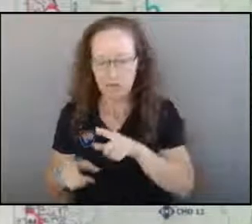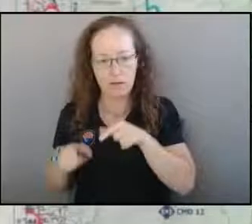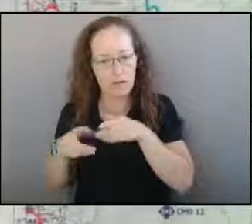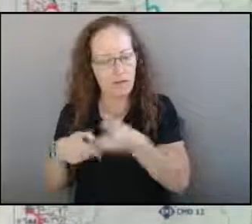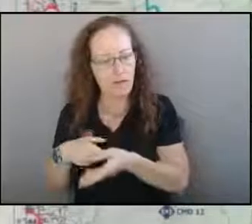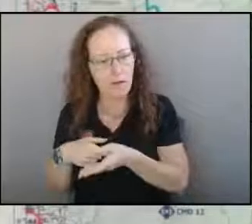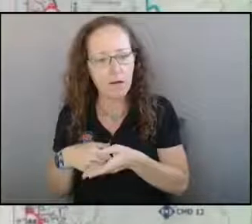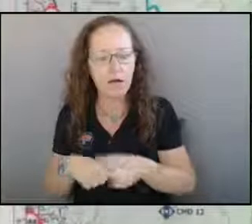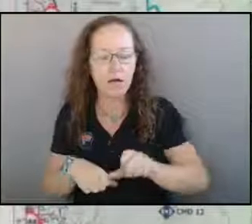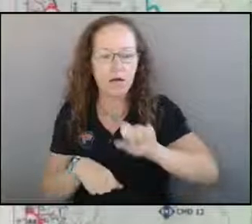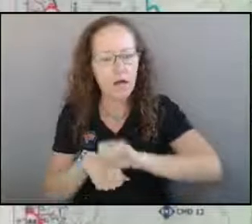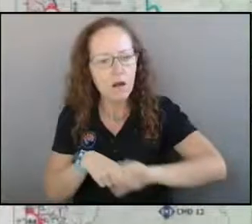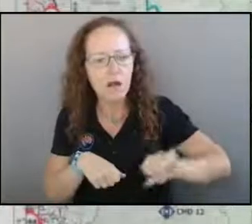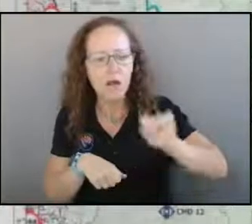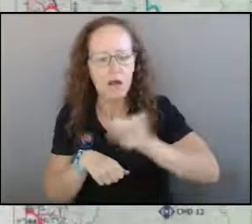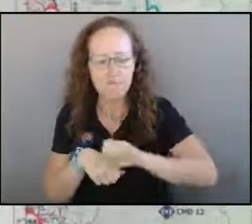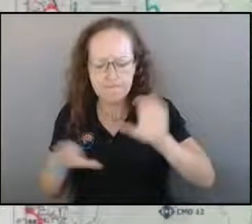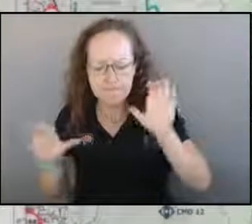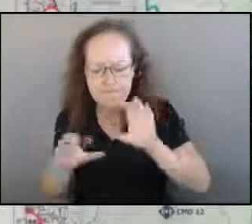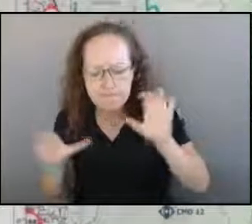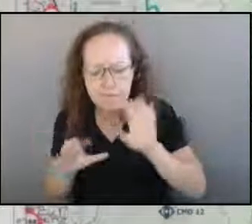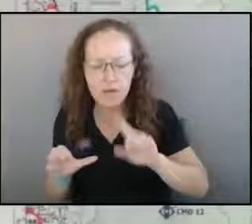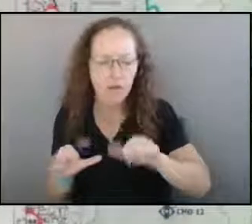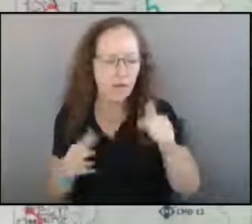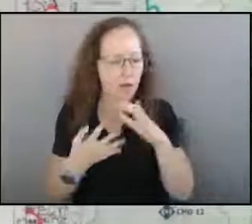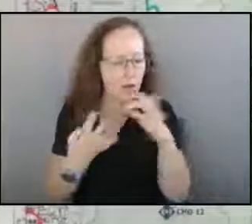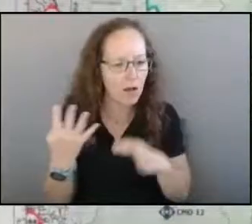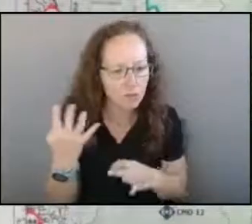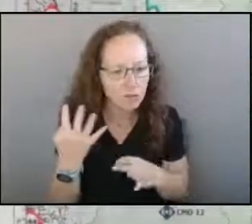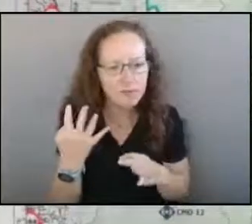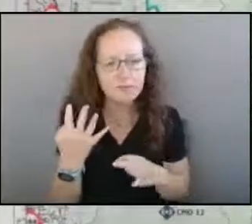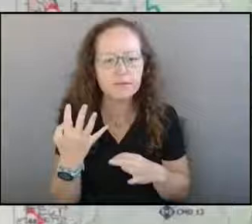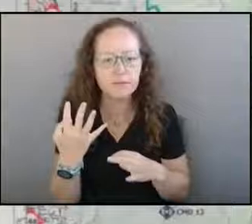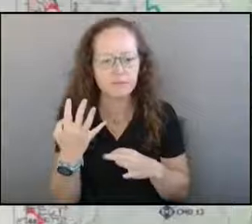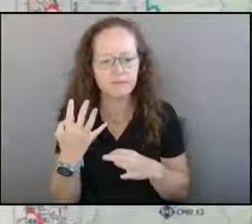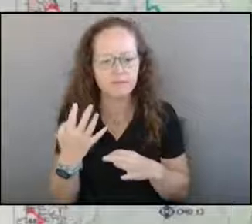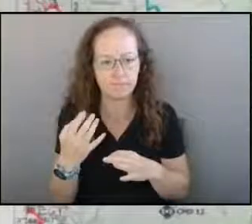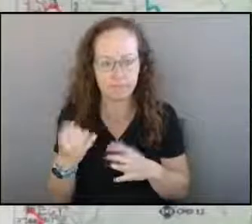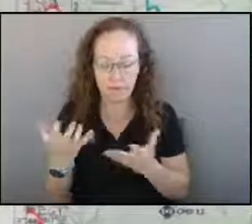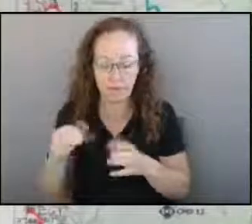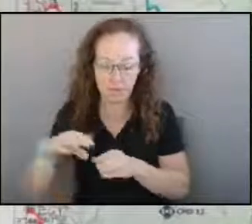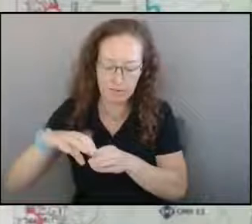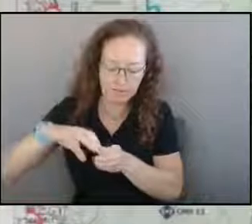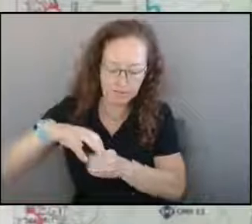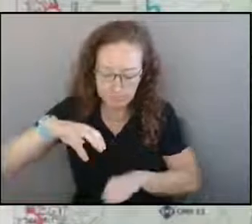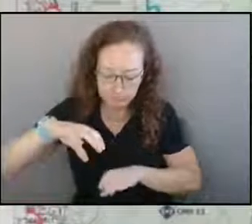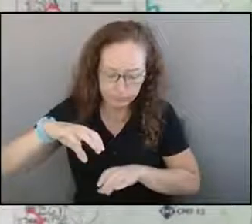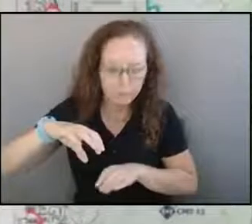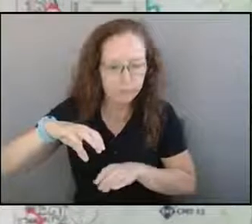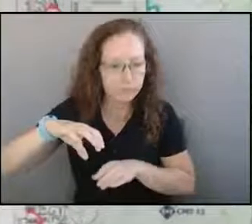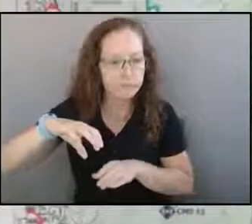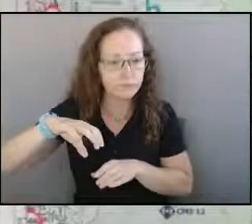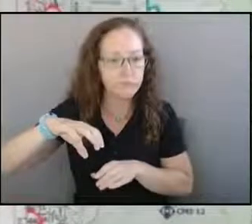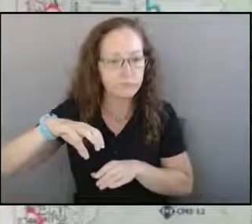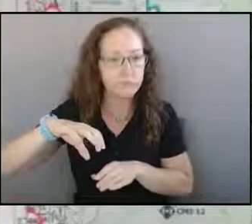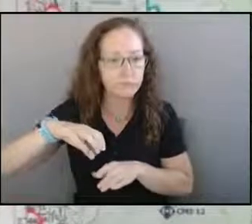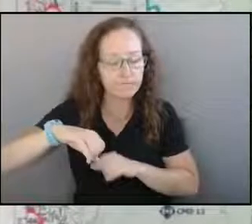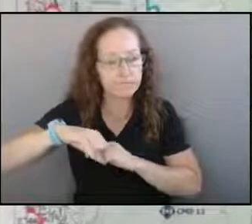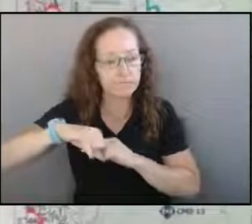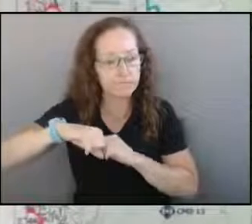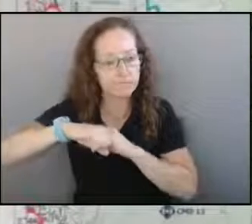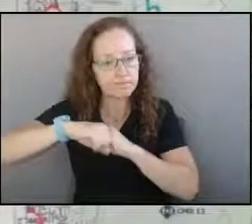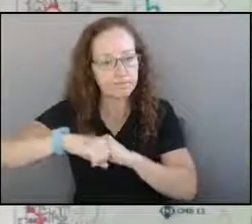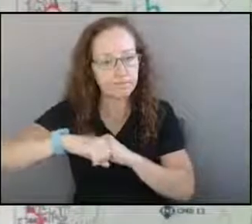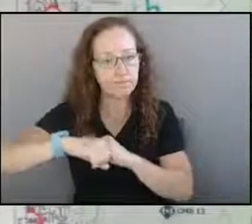some additional options to try to grab from what we've gained here and this is the